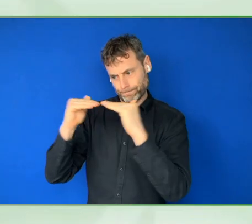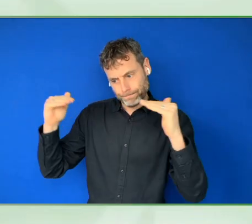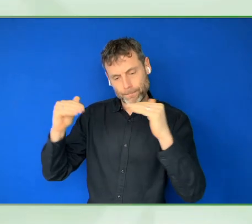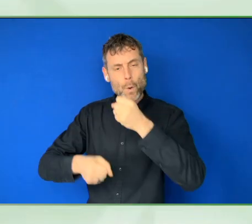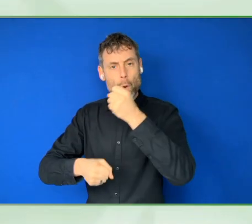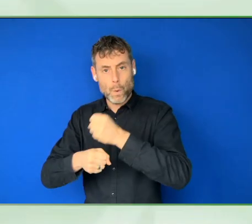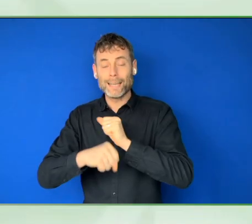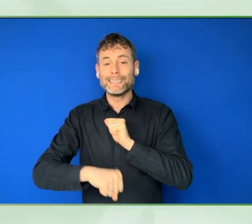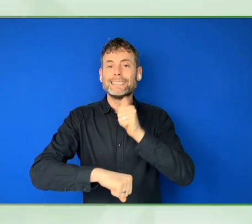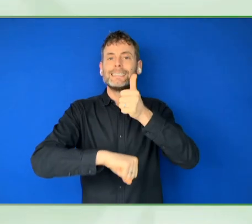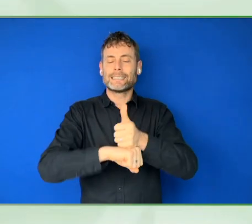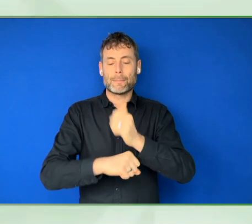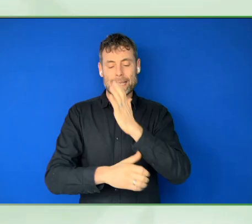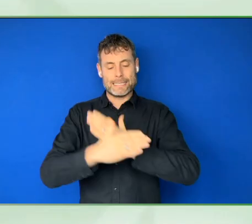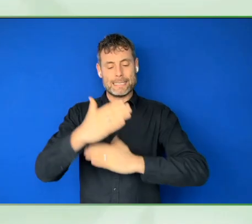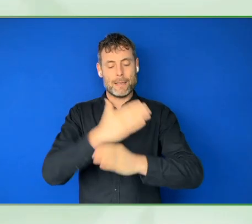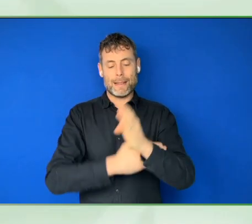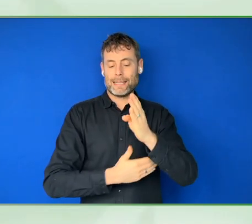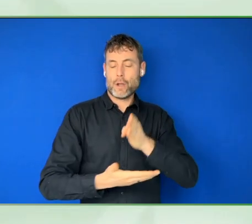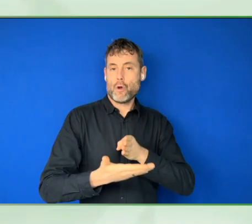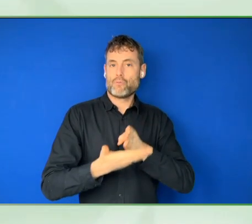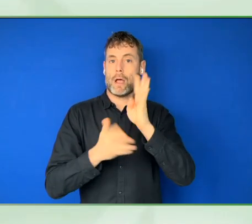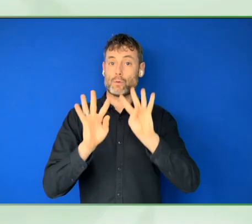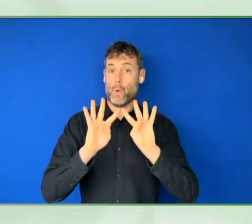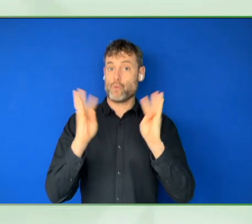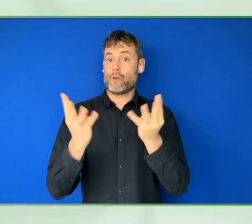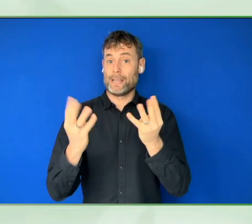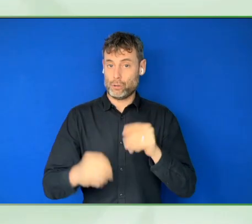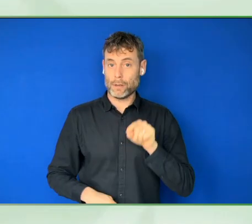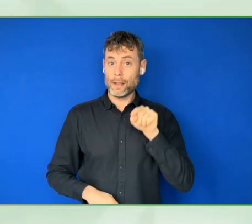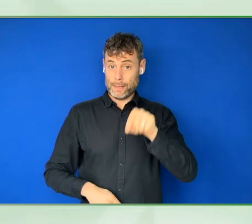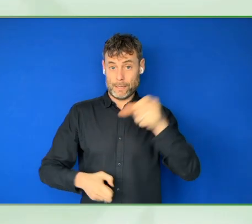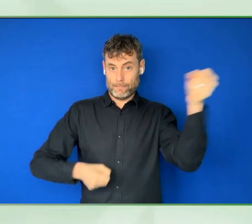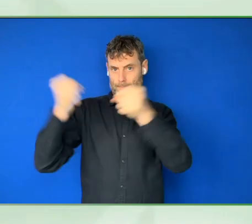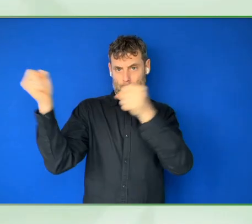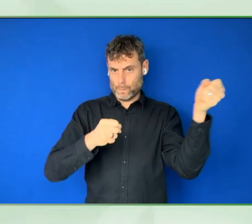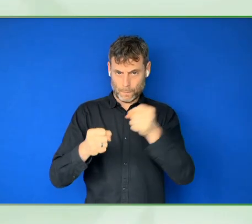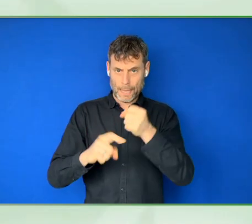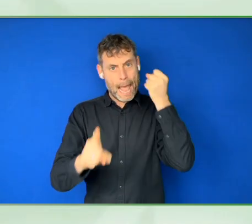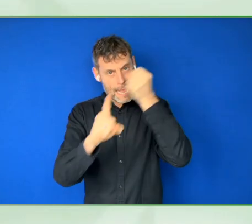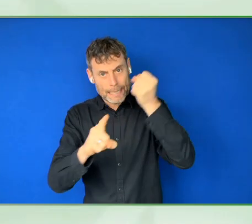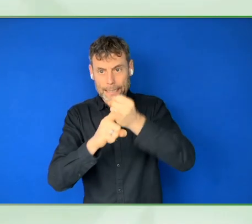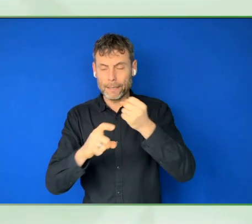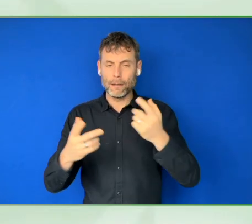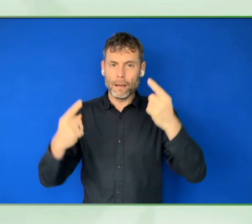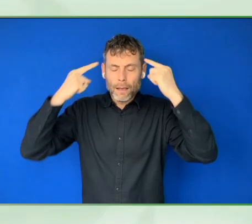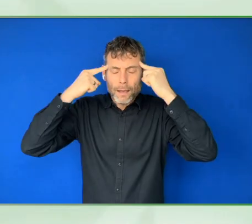its job was to help the United Kingdom and everybody in it to understand that disability really was a rights